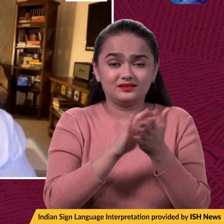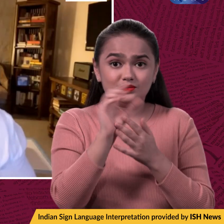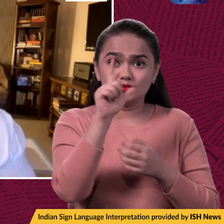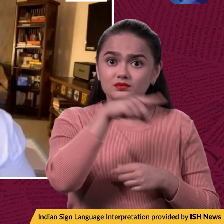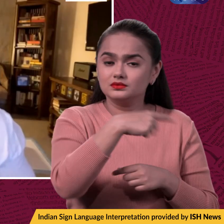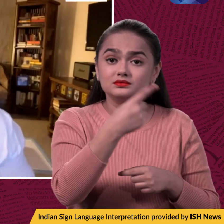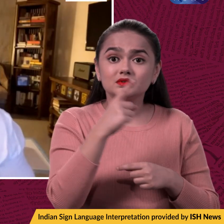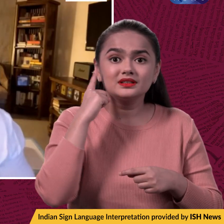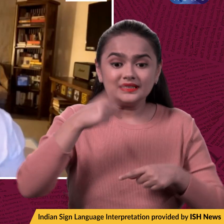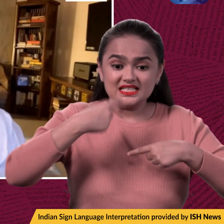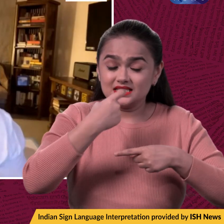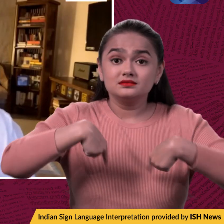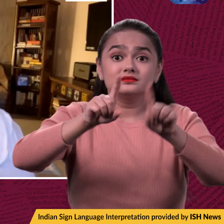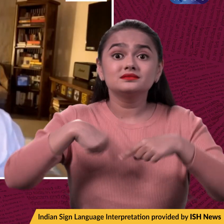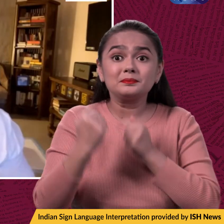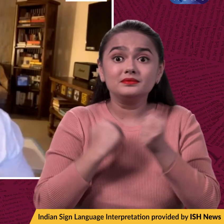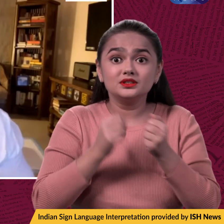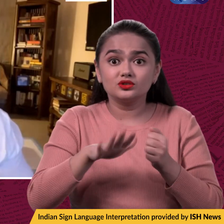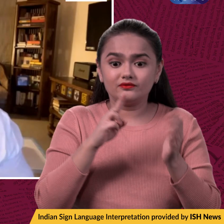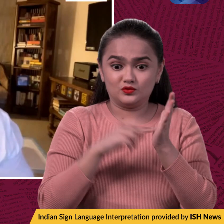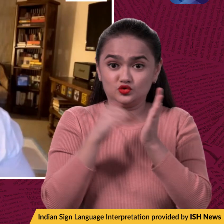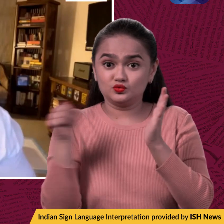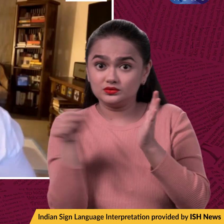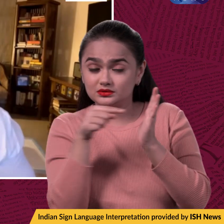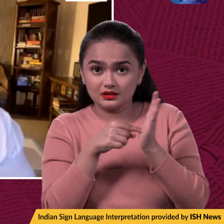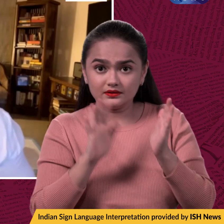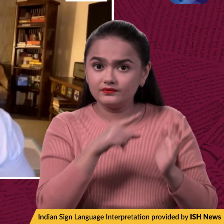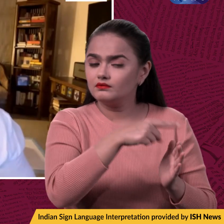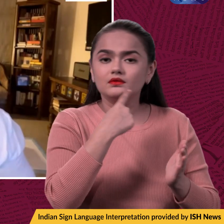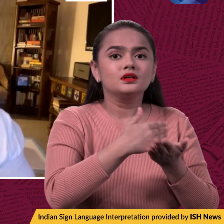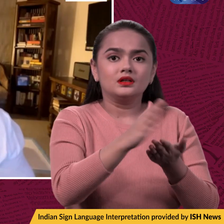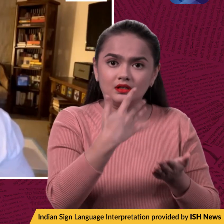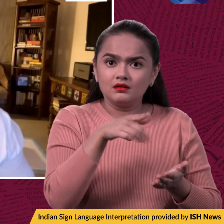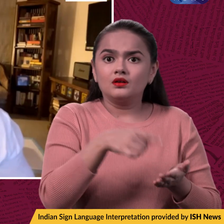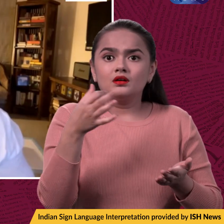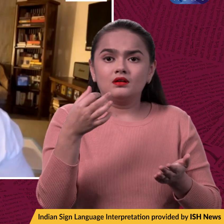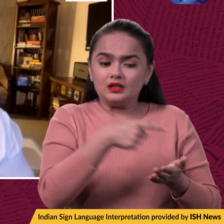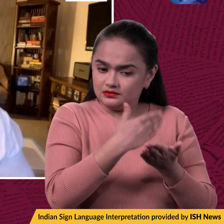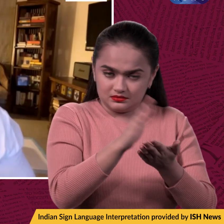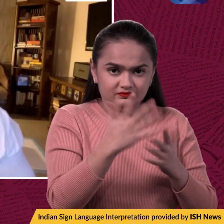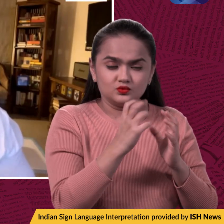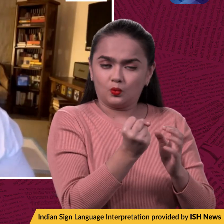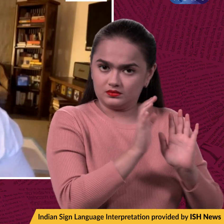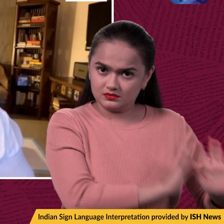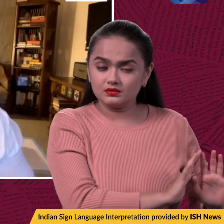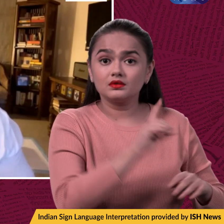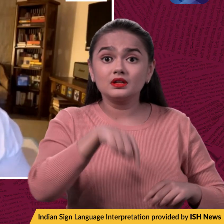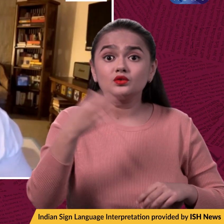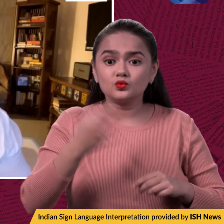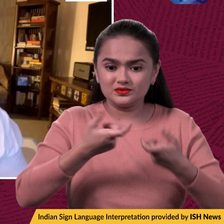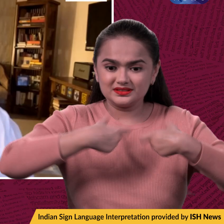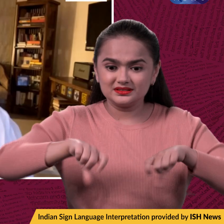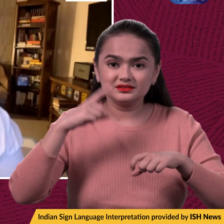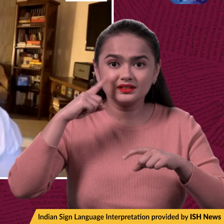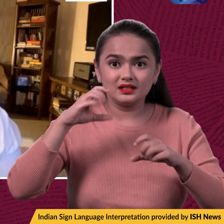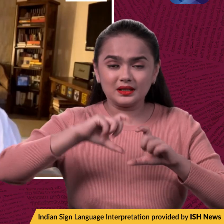Rahul has been ruled out of the 2-test match series against New Zealand due to a muscle strain on his left thigh. All India's senior selection